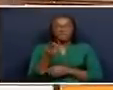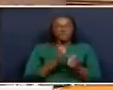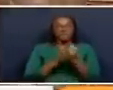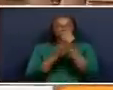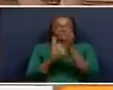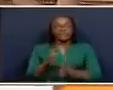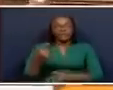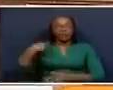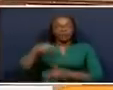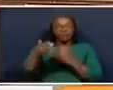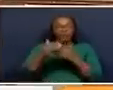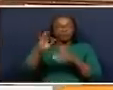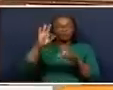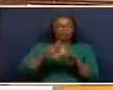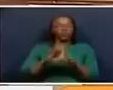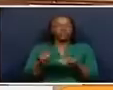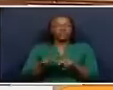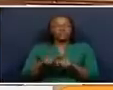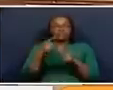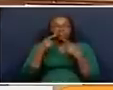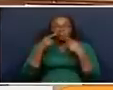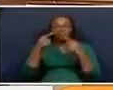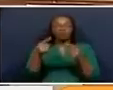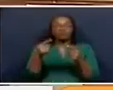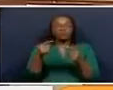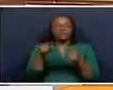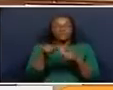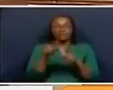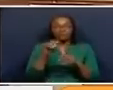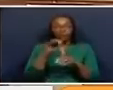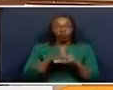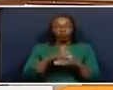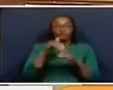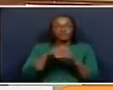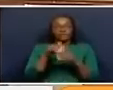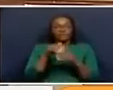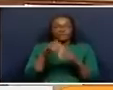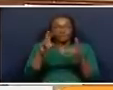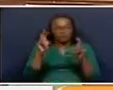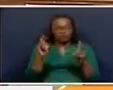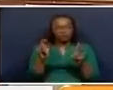we are electing as they pronounce themselves on issues. When we leave it to the